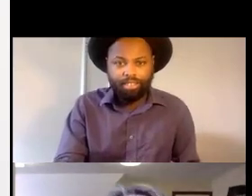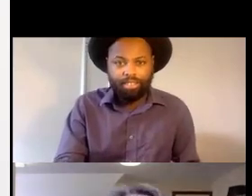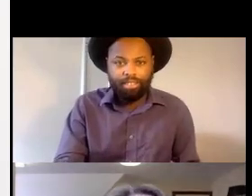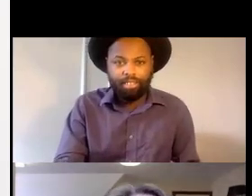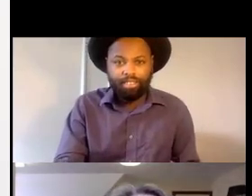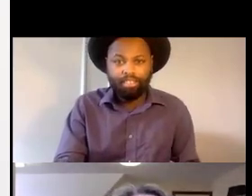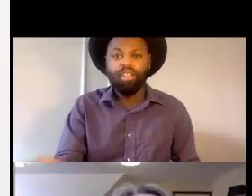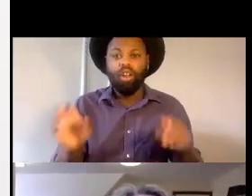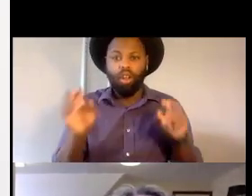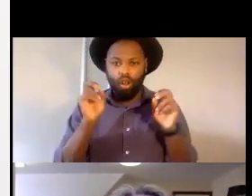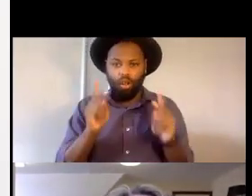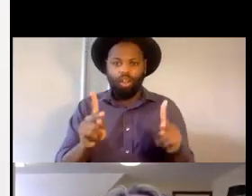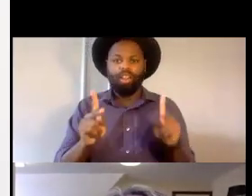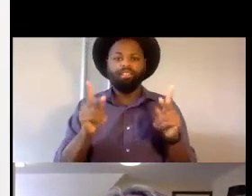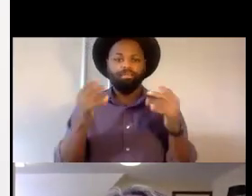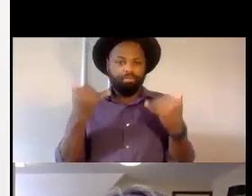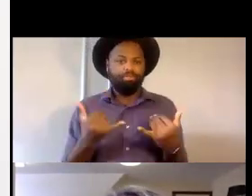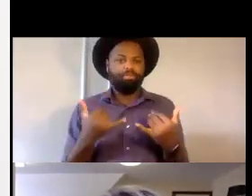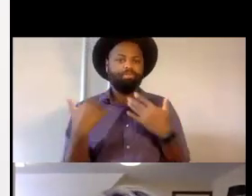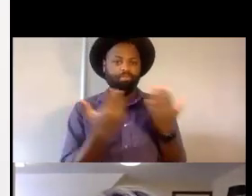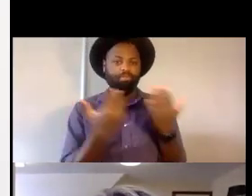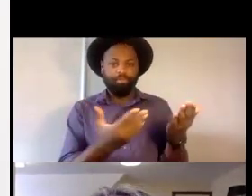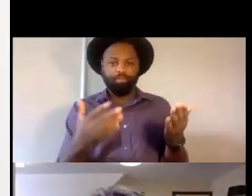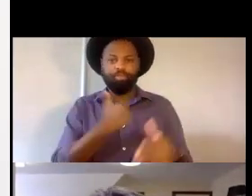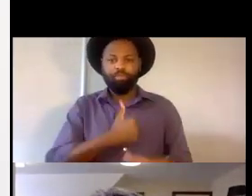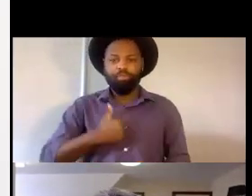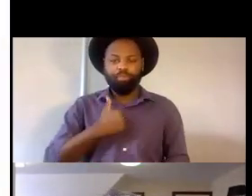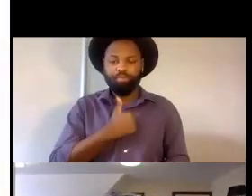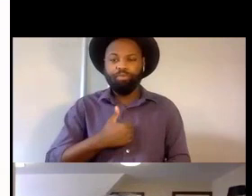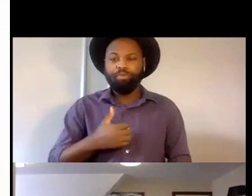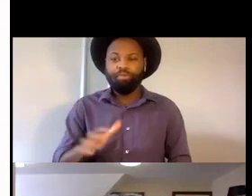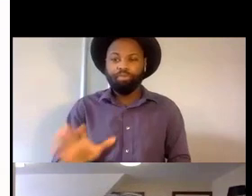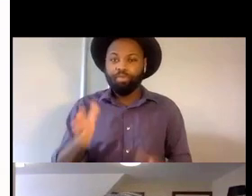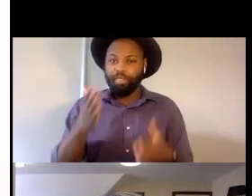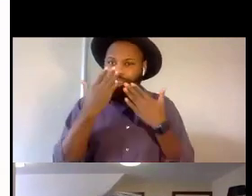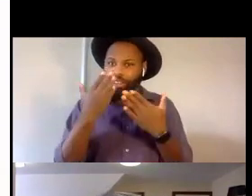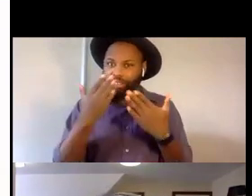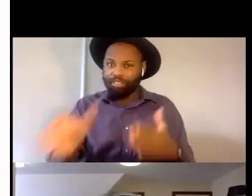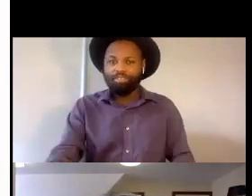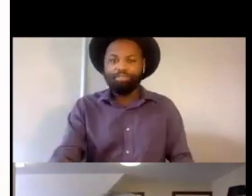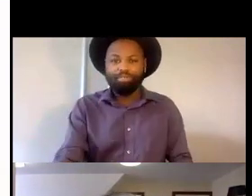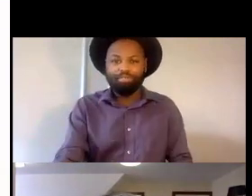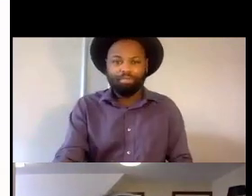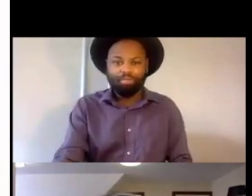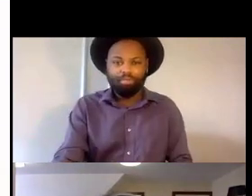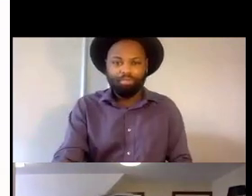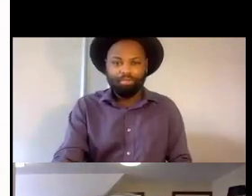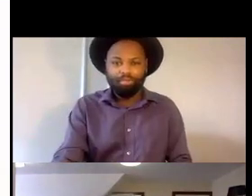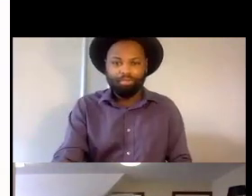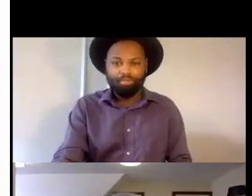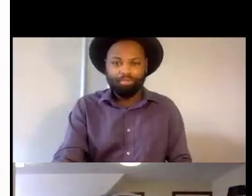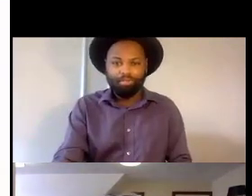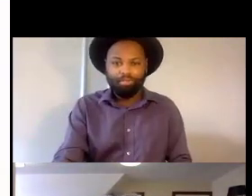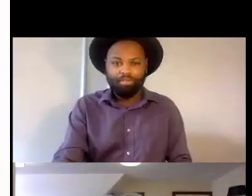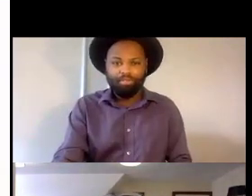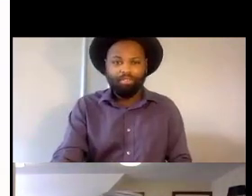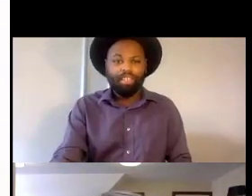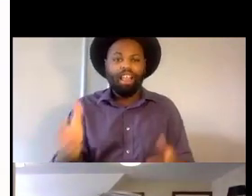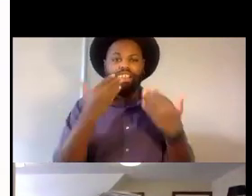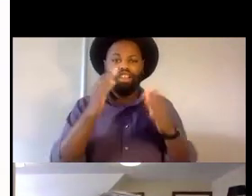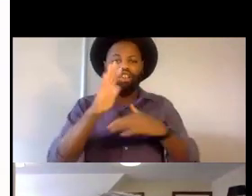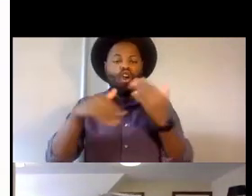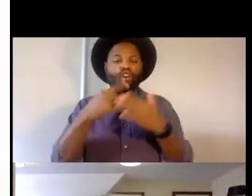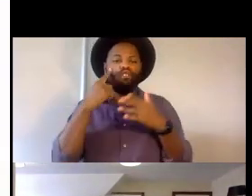Okay, there we go. Apologies. Thank you. So thank you all. Thank you for the opportunity to be